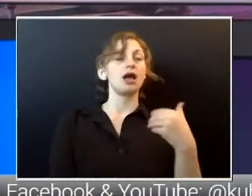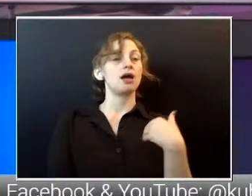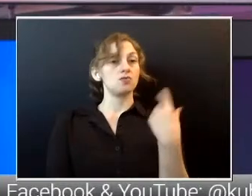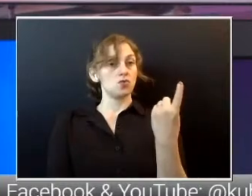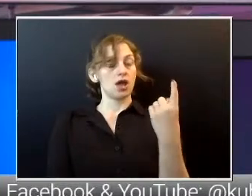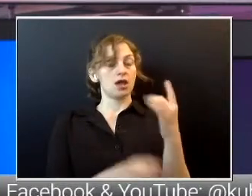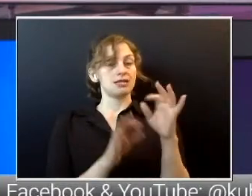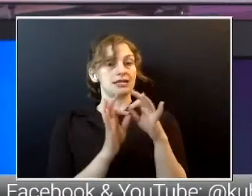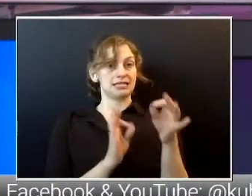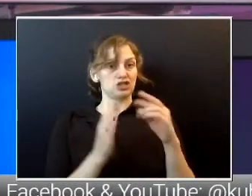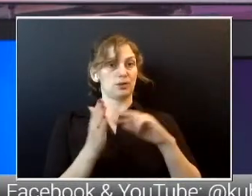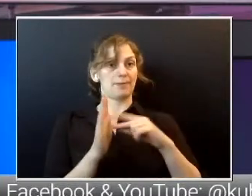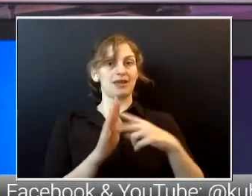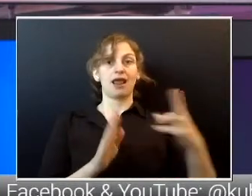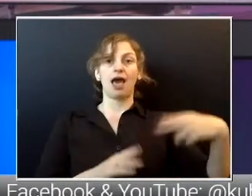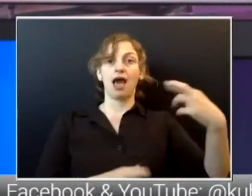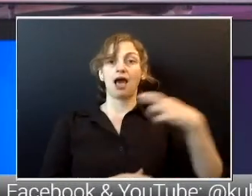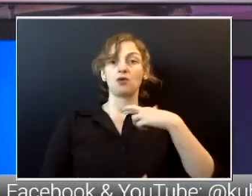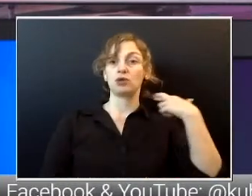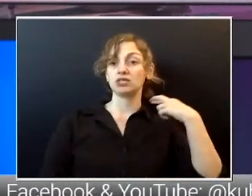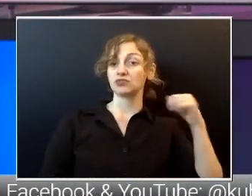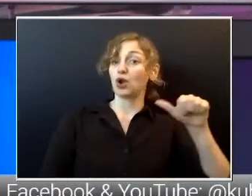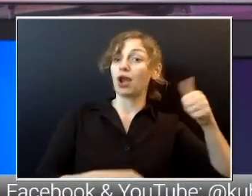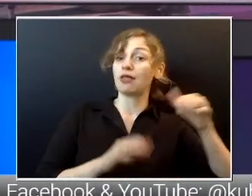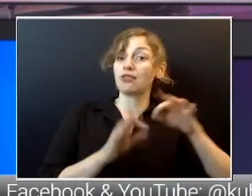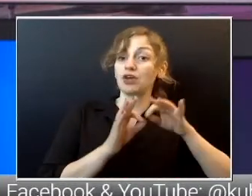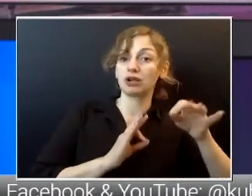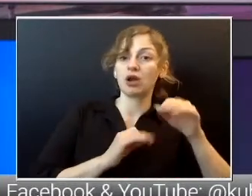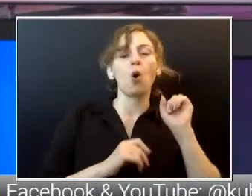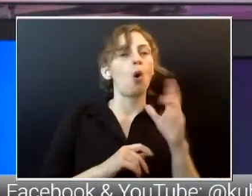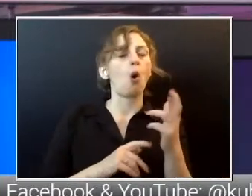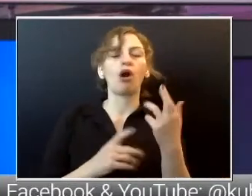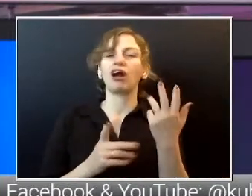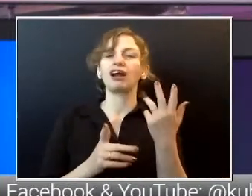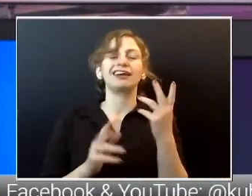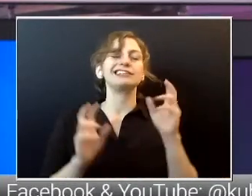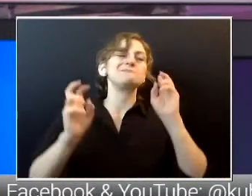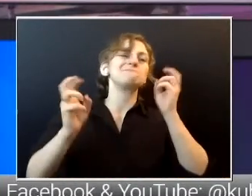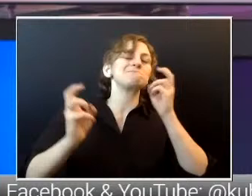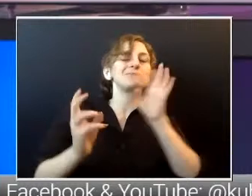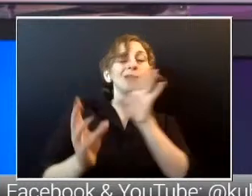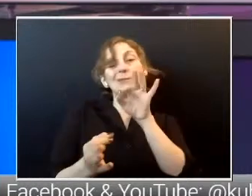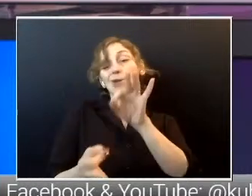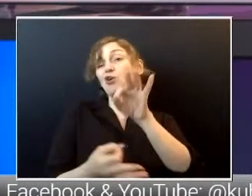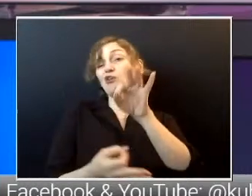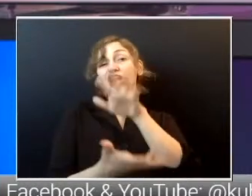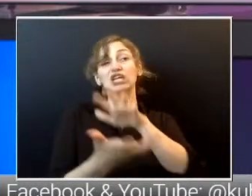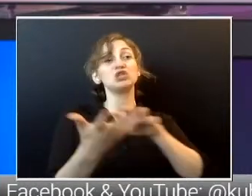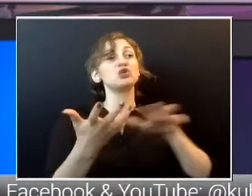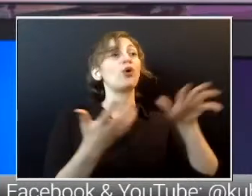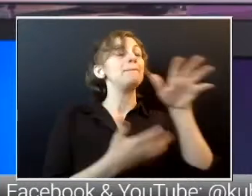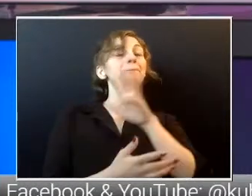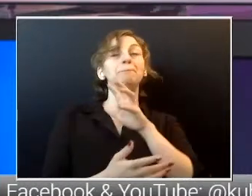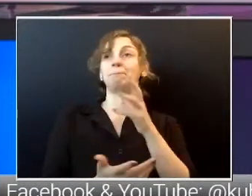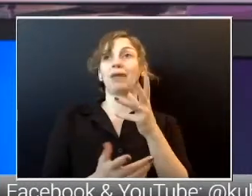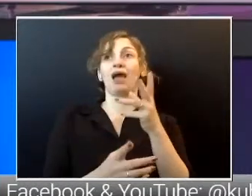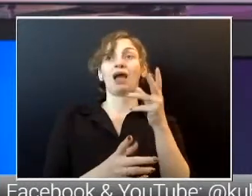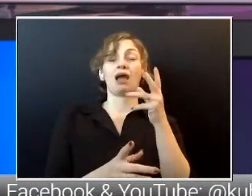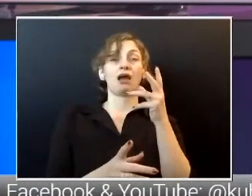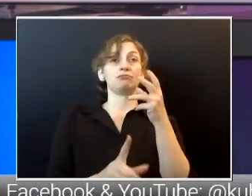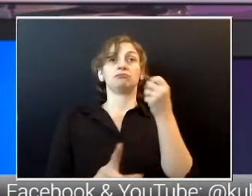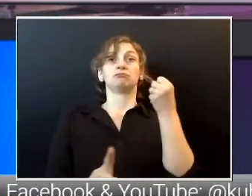for another? Or is this just a perfect storm of problems and it's more like a lightning strike that's rare to begin with?